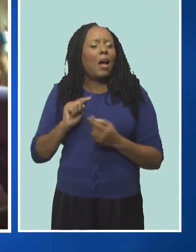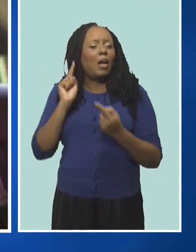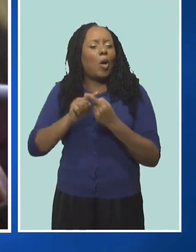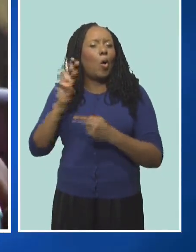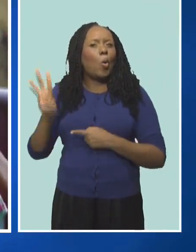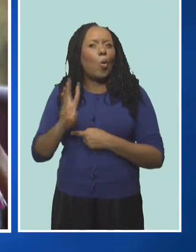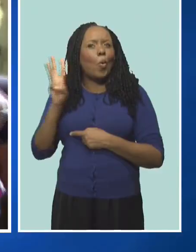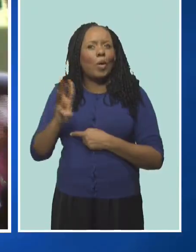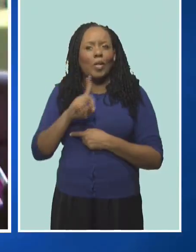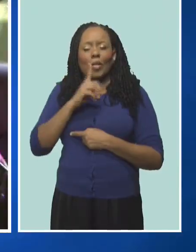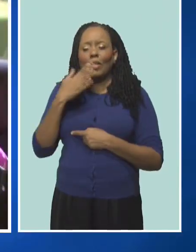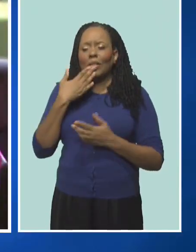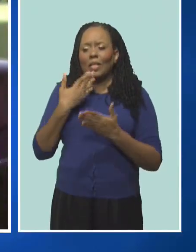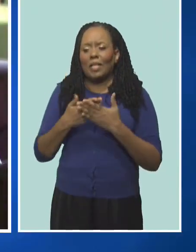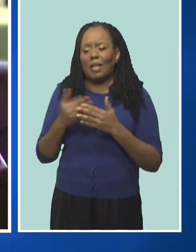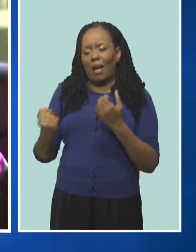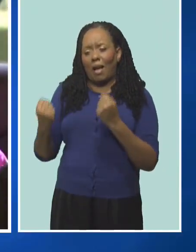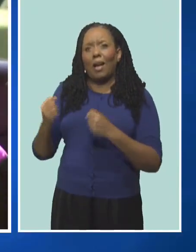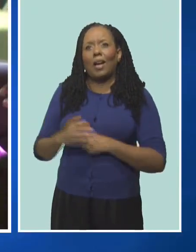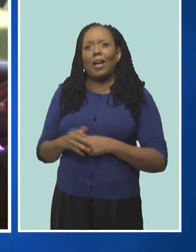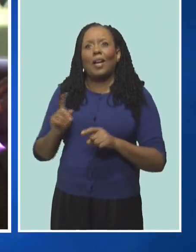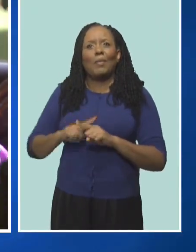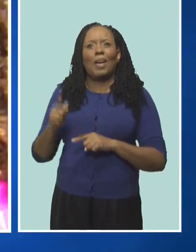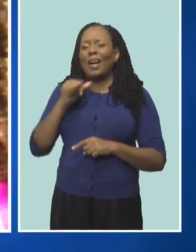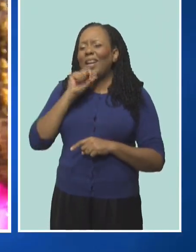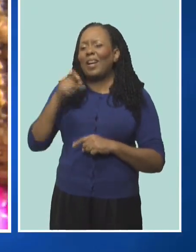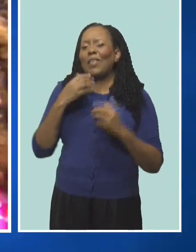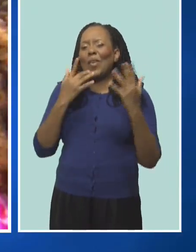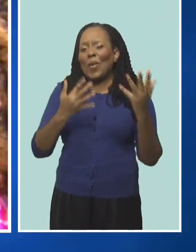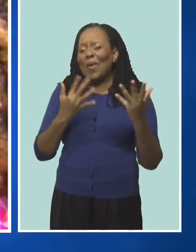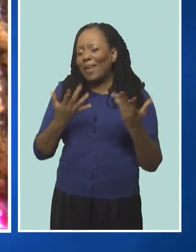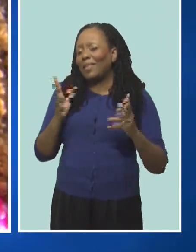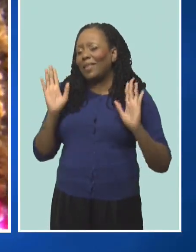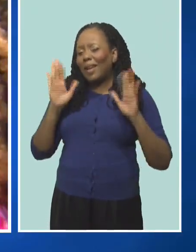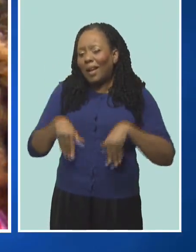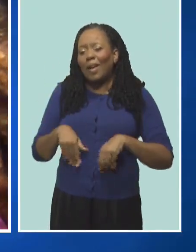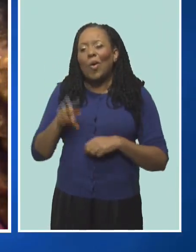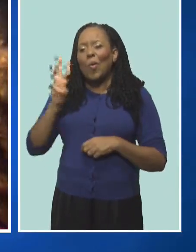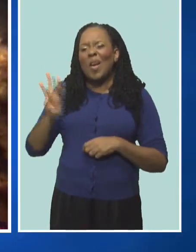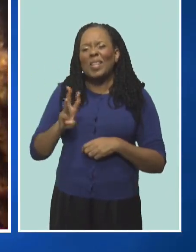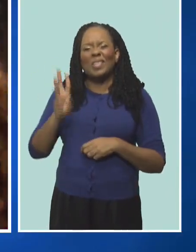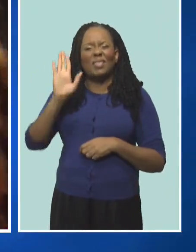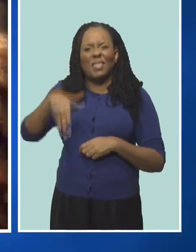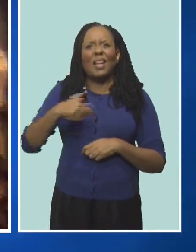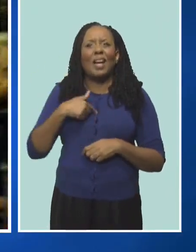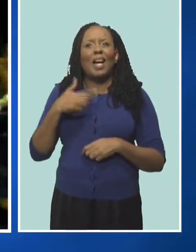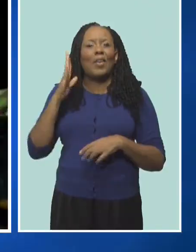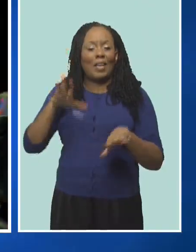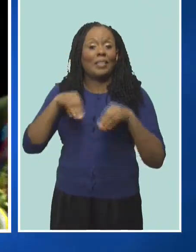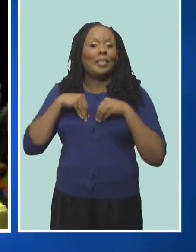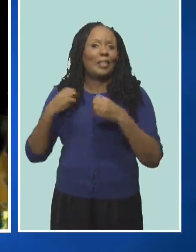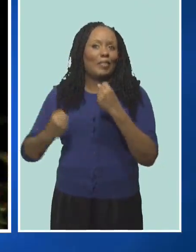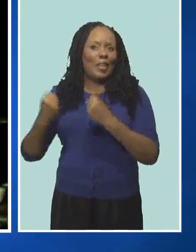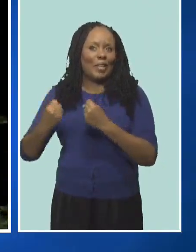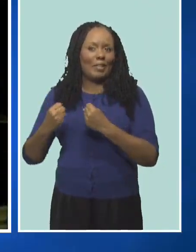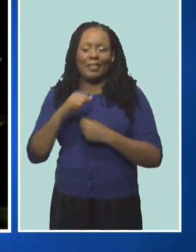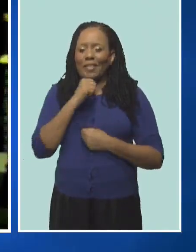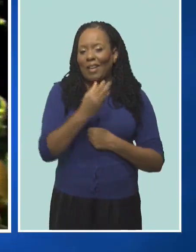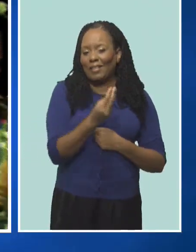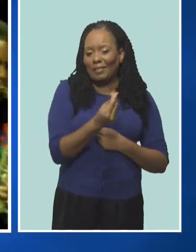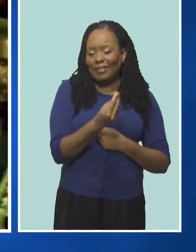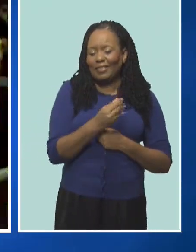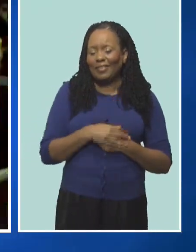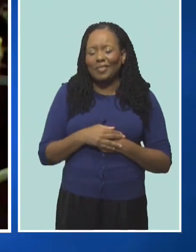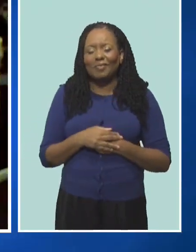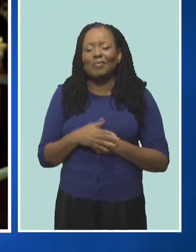not a good-looking vehicle. Well, let me tell you, I ain't gonna wait till Wednesday because I am taking the vehicle. Cyril took